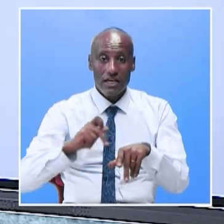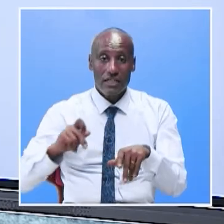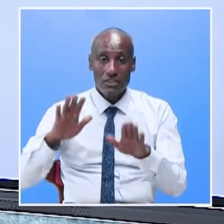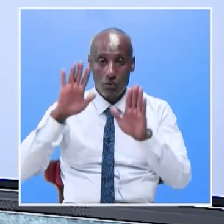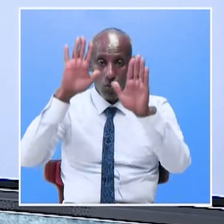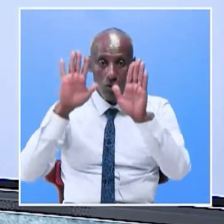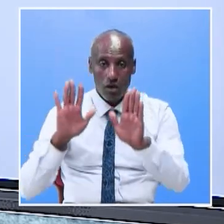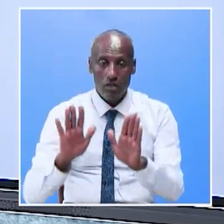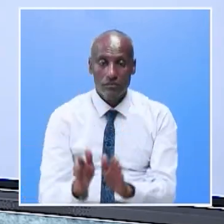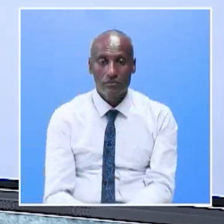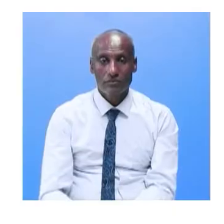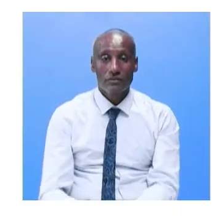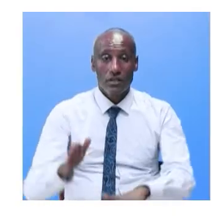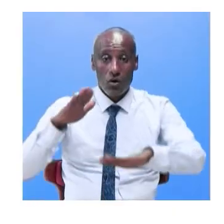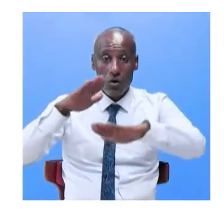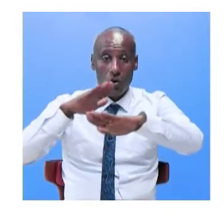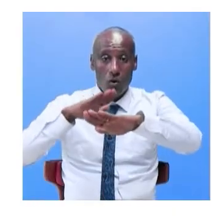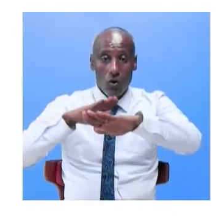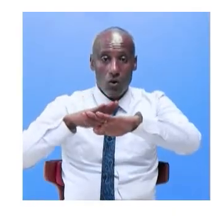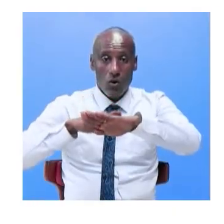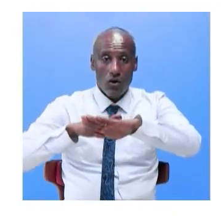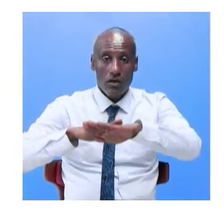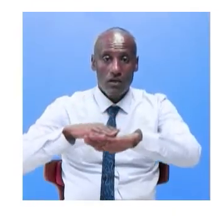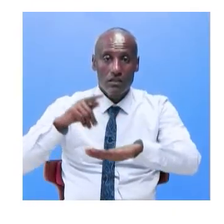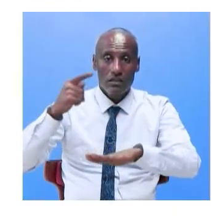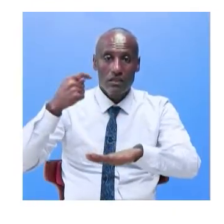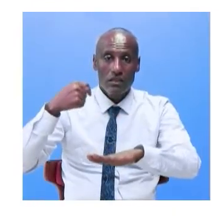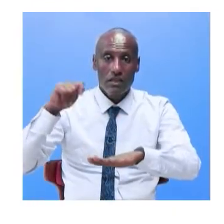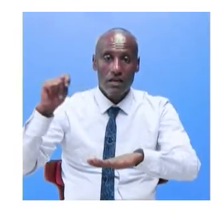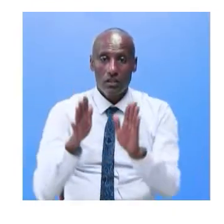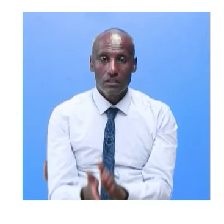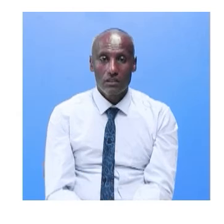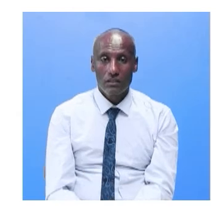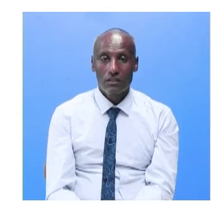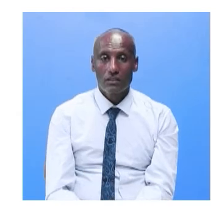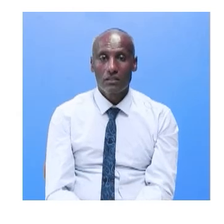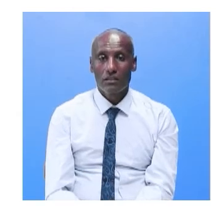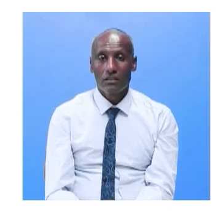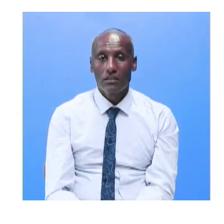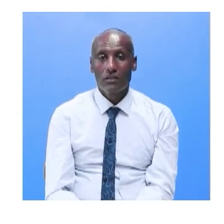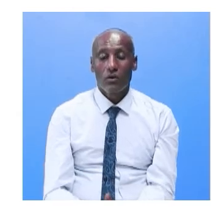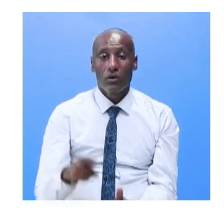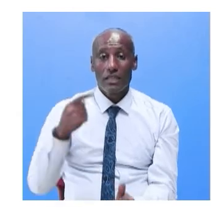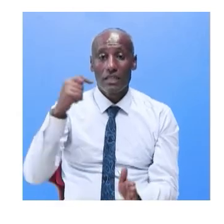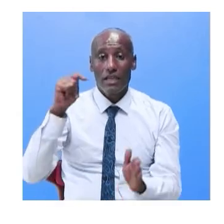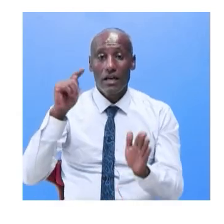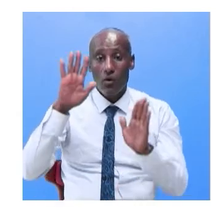blank wall. On the wall. Or here is, we can add on the wall.